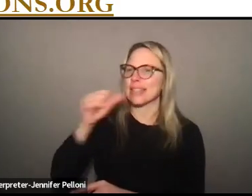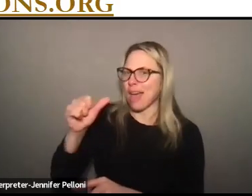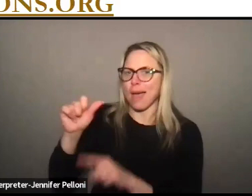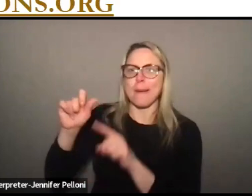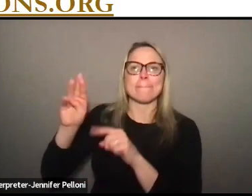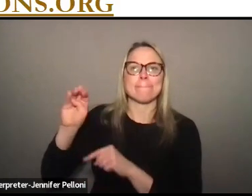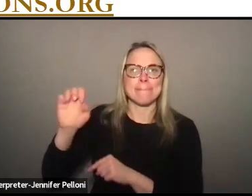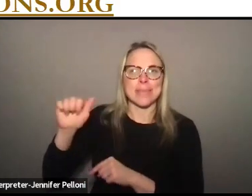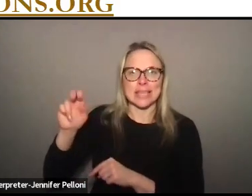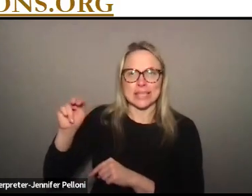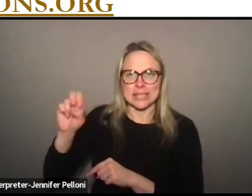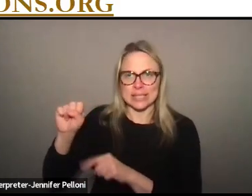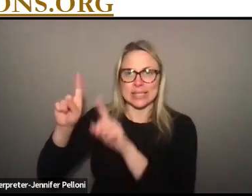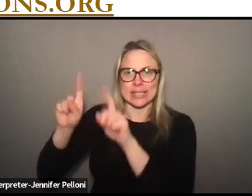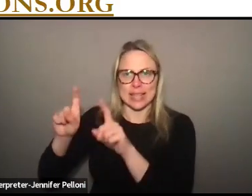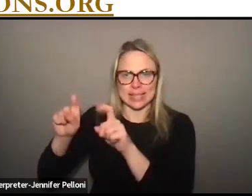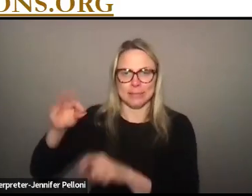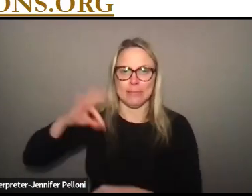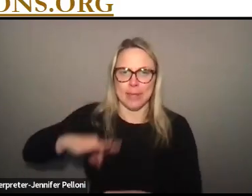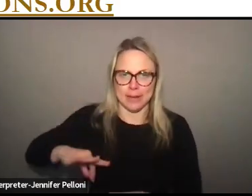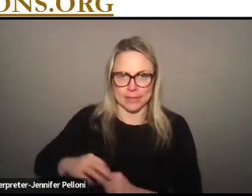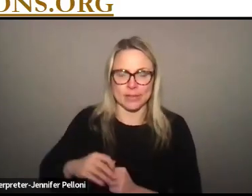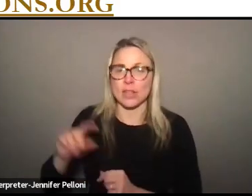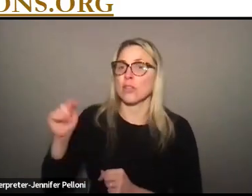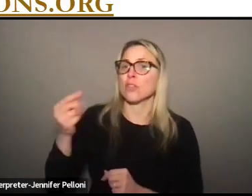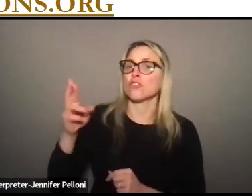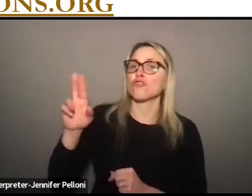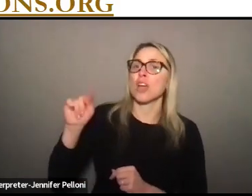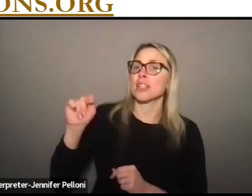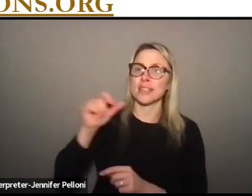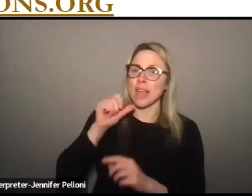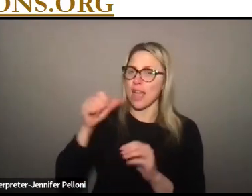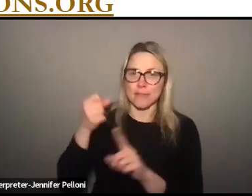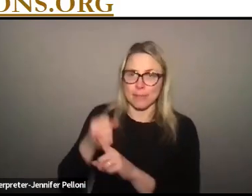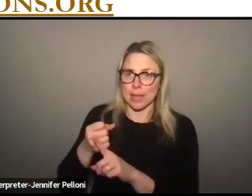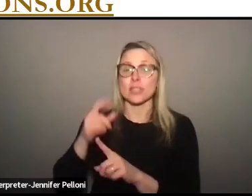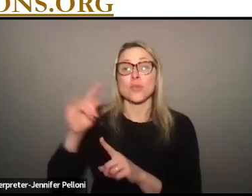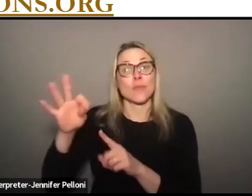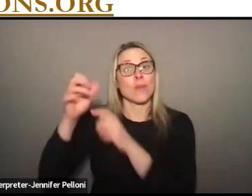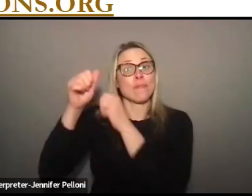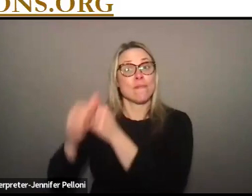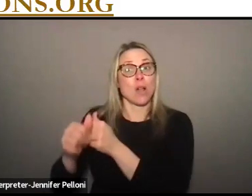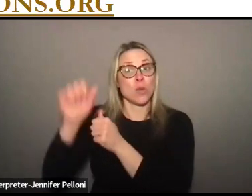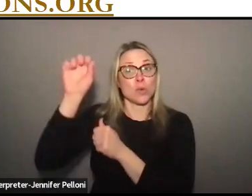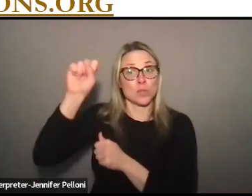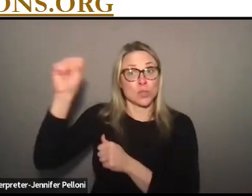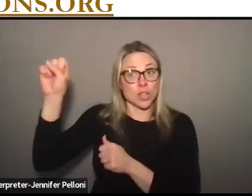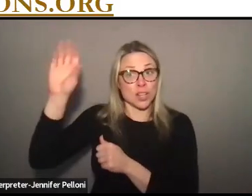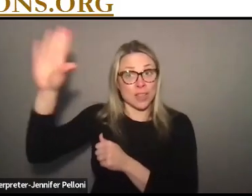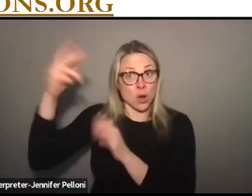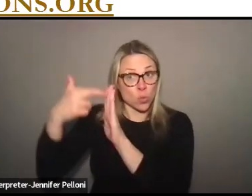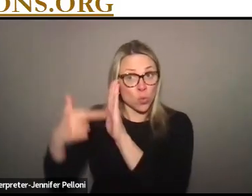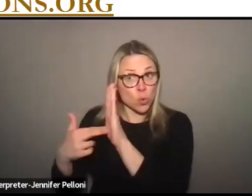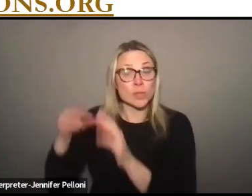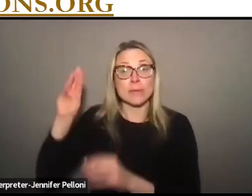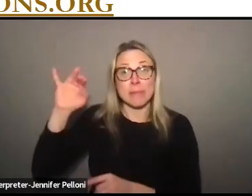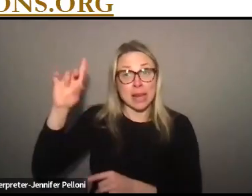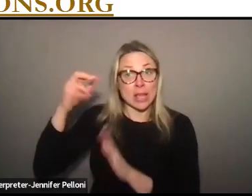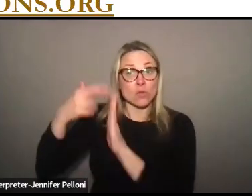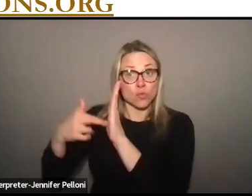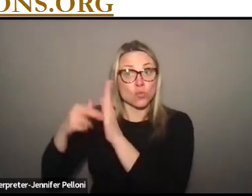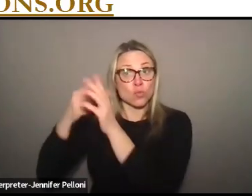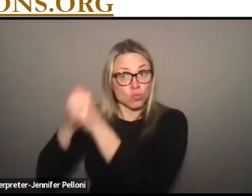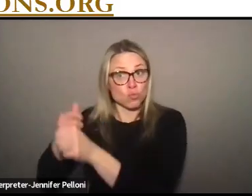benefit. The trust does not impact, as long as we follow Social Security and Medicaid rules when making